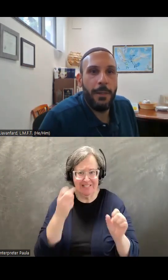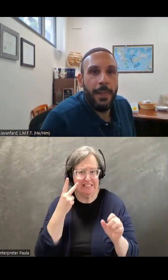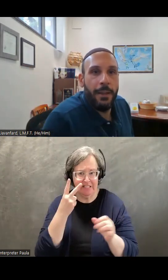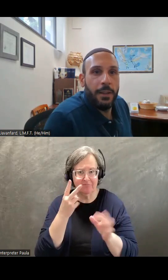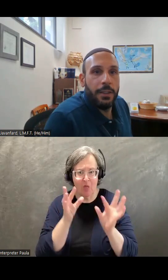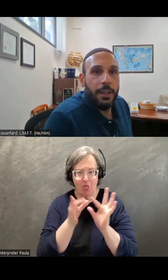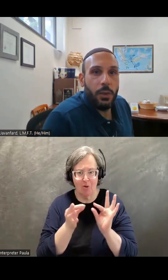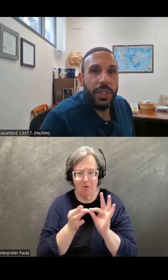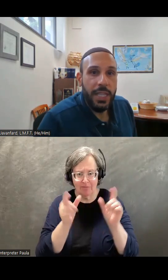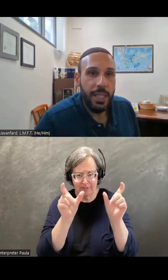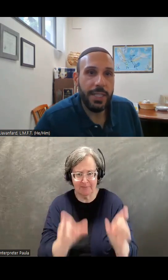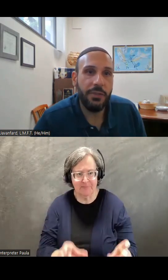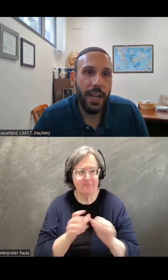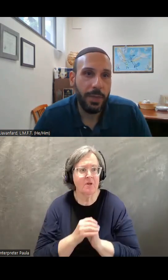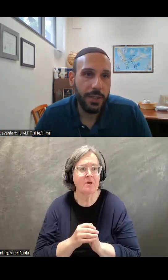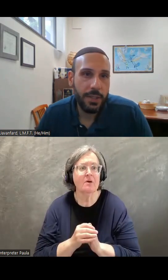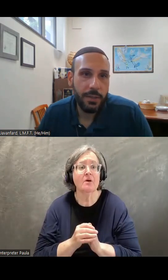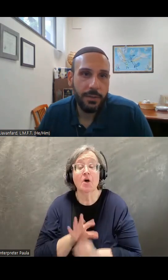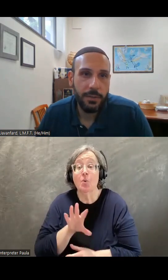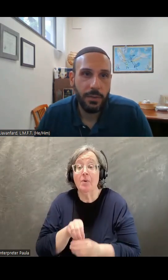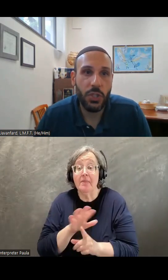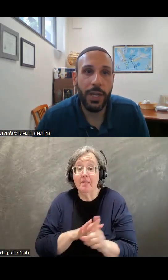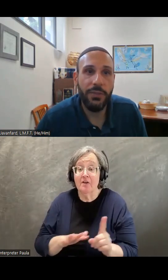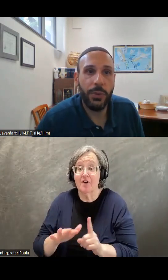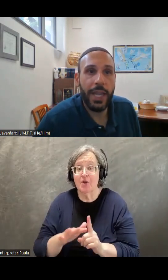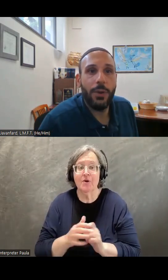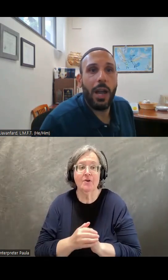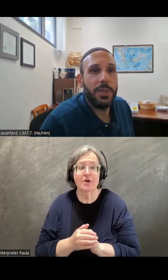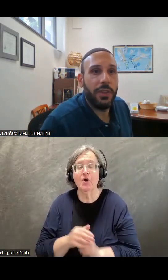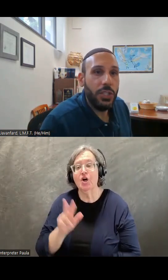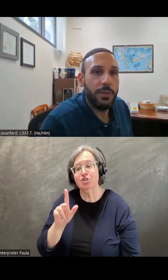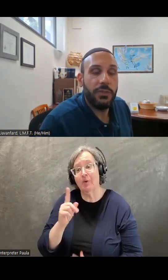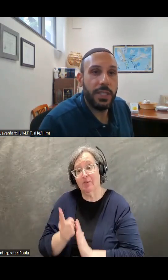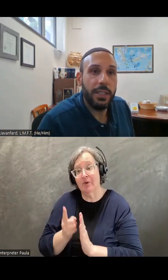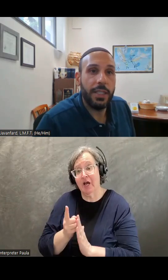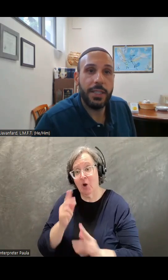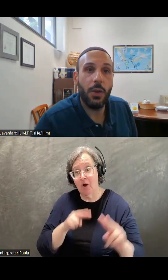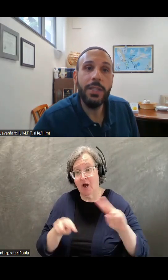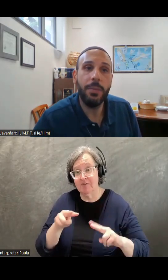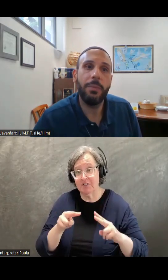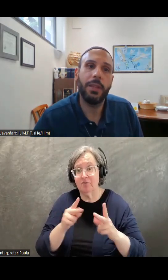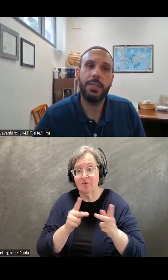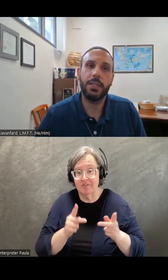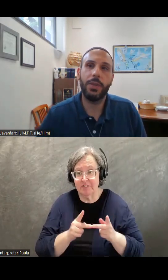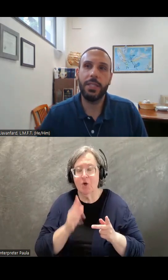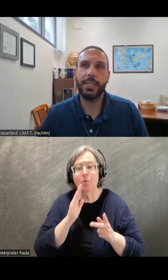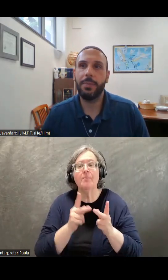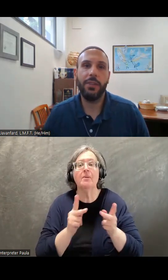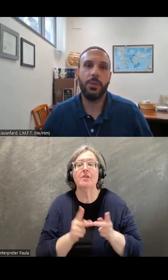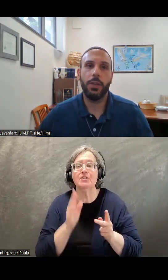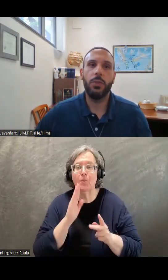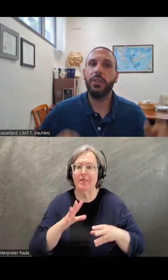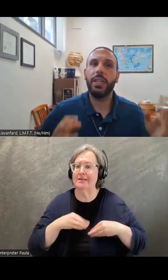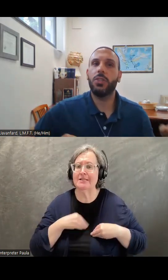So within these environments, the 23-hour observation facility is going to be a place that is going to